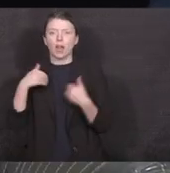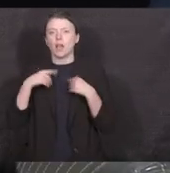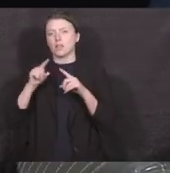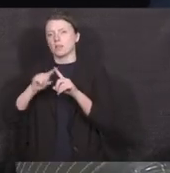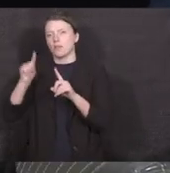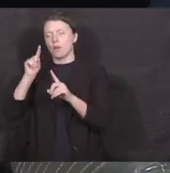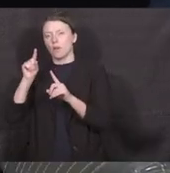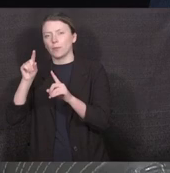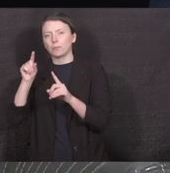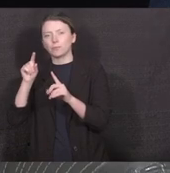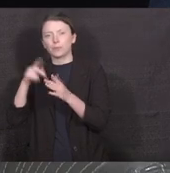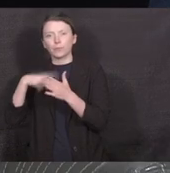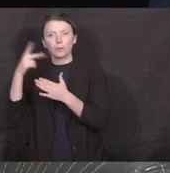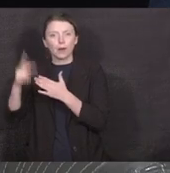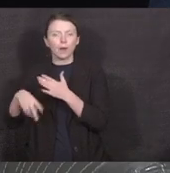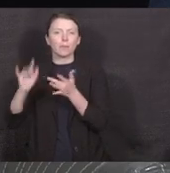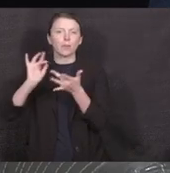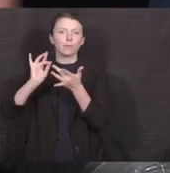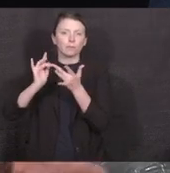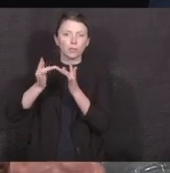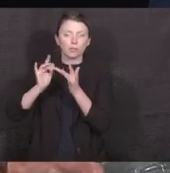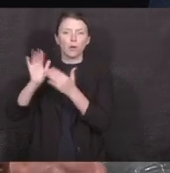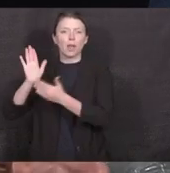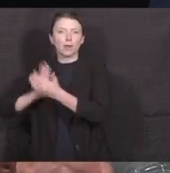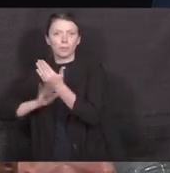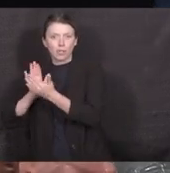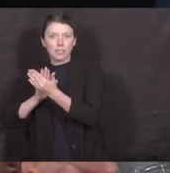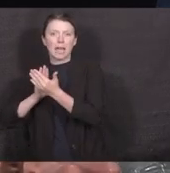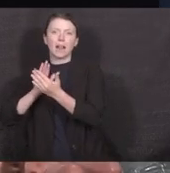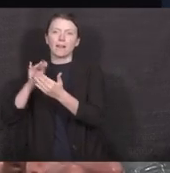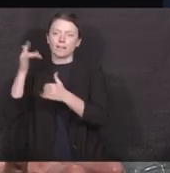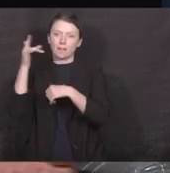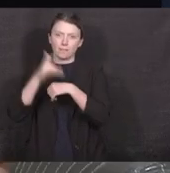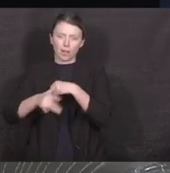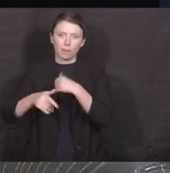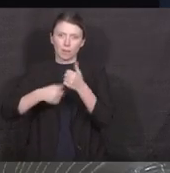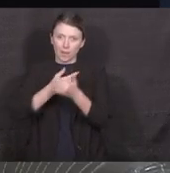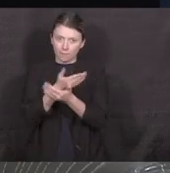are both virtual and in person and are available to everybody.